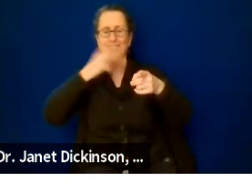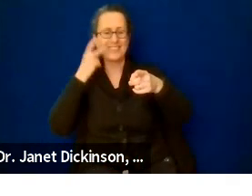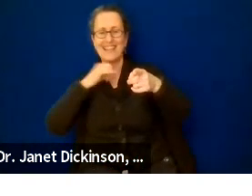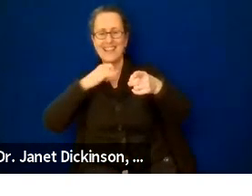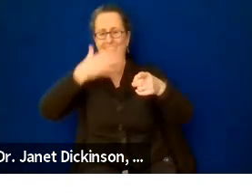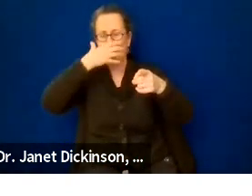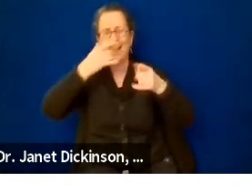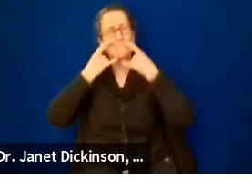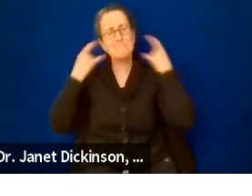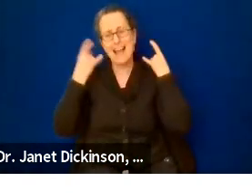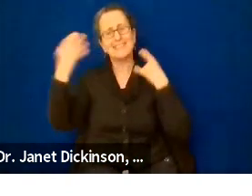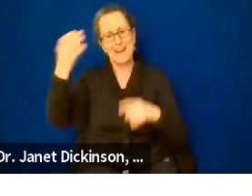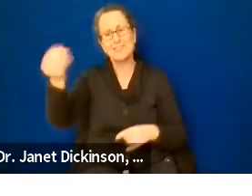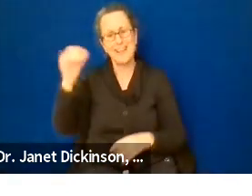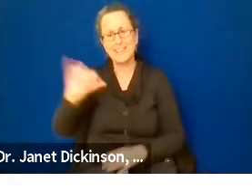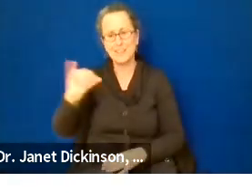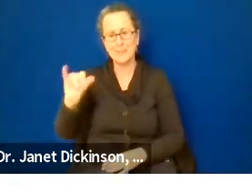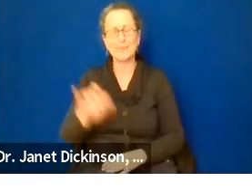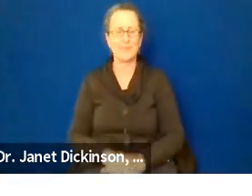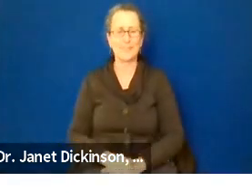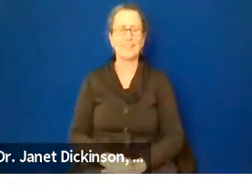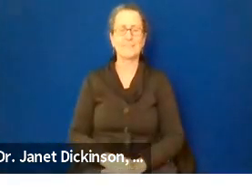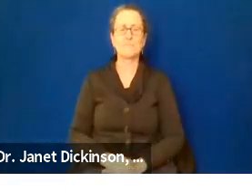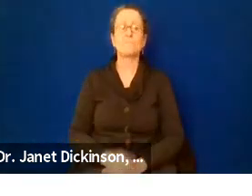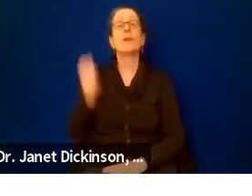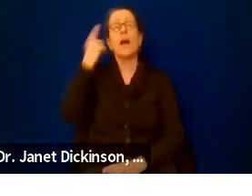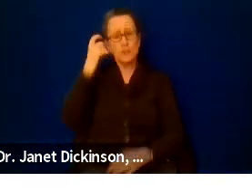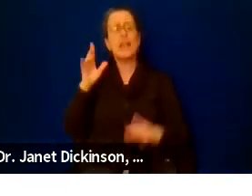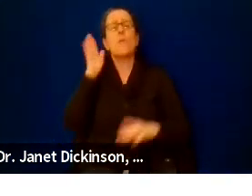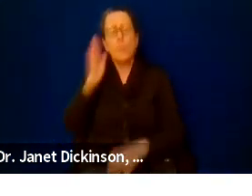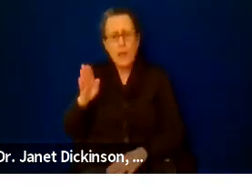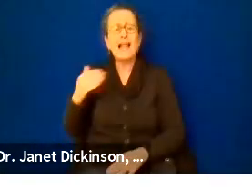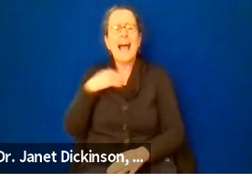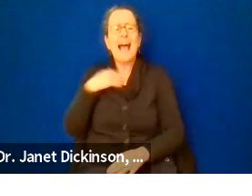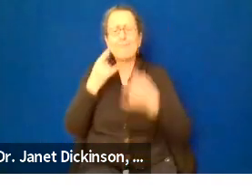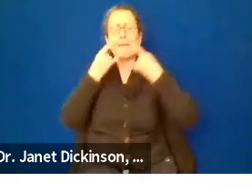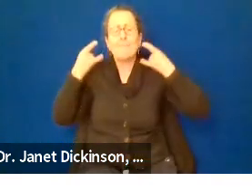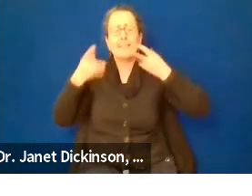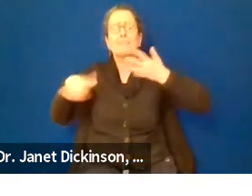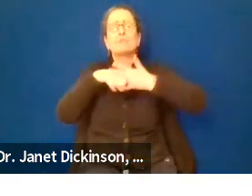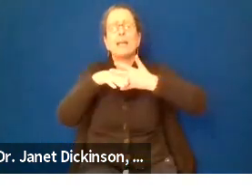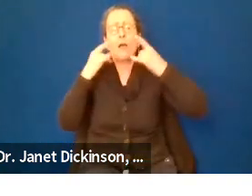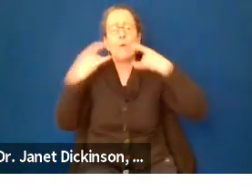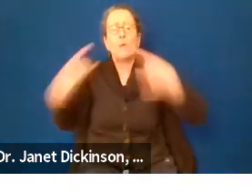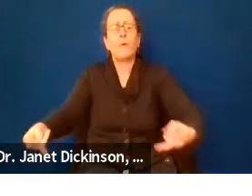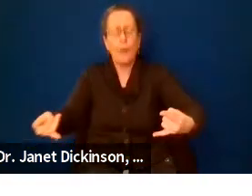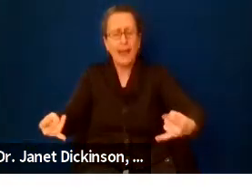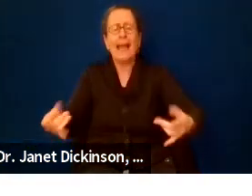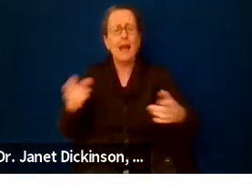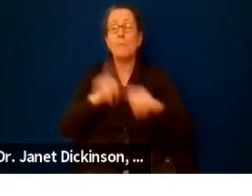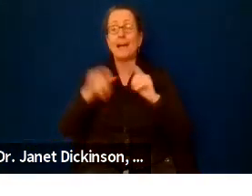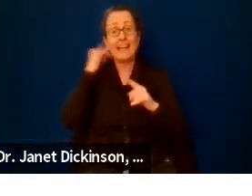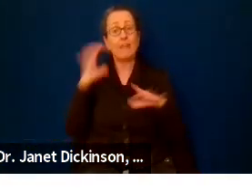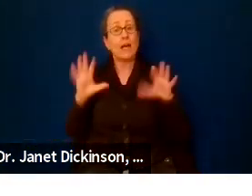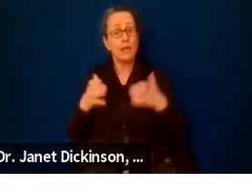situations as well. So we will have opportunities for breaks, opportunities to enjoy the out of doors while we